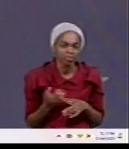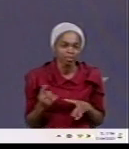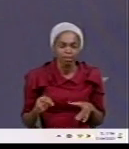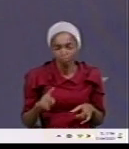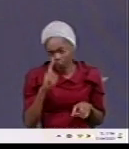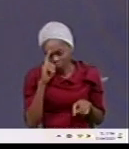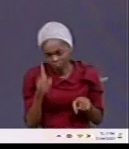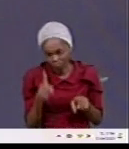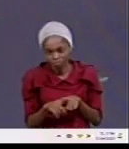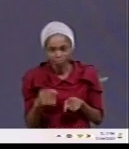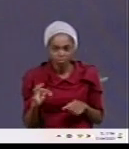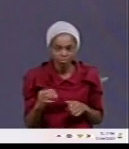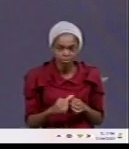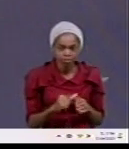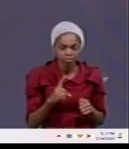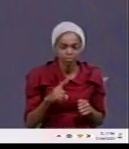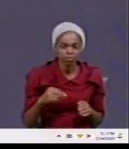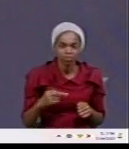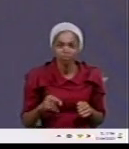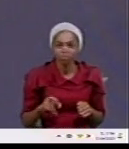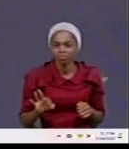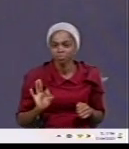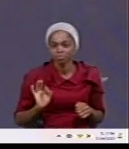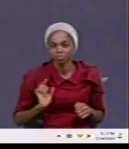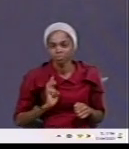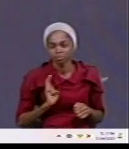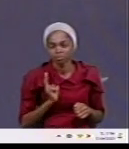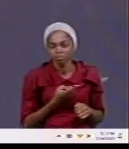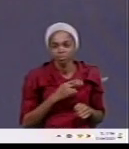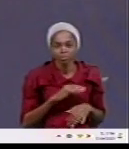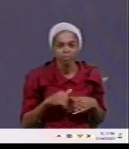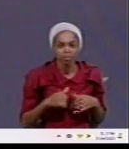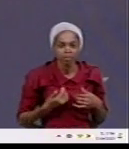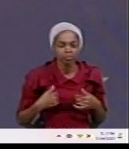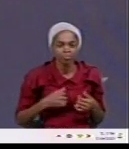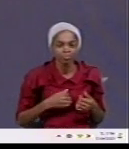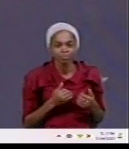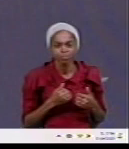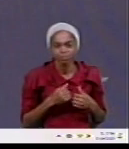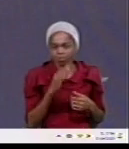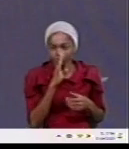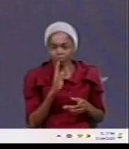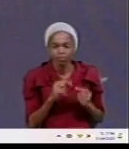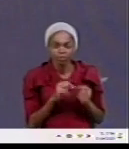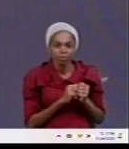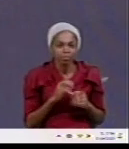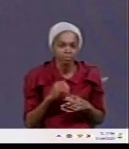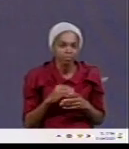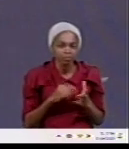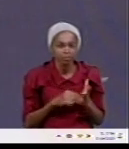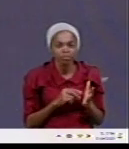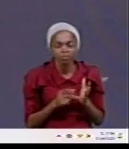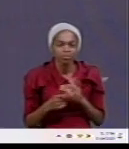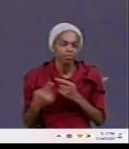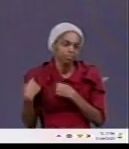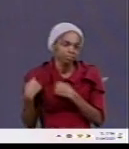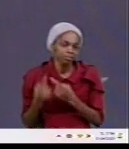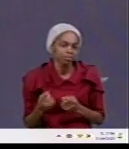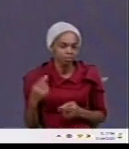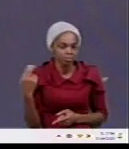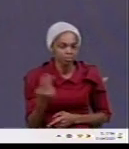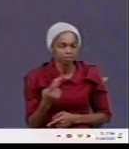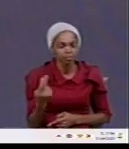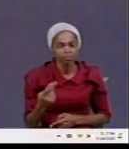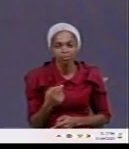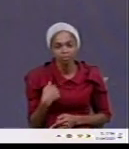since Thursday, and we thank God for how the Lord has used our Father in the Lord, the convener of this program, Pastor